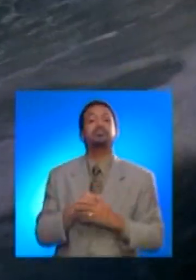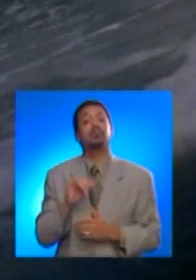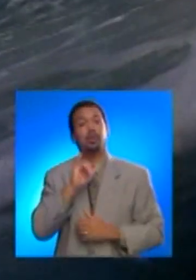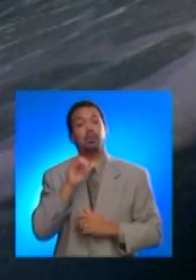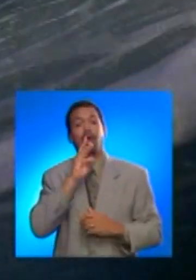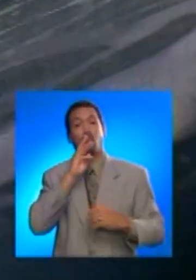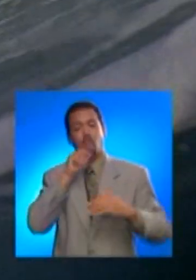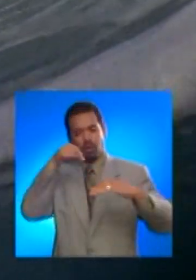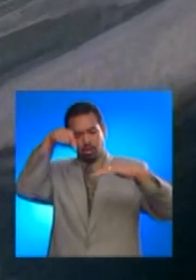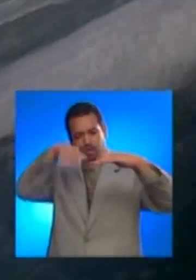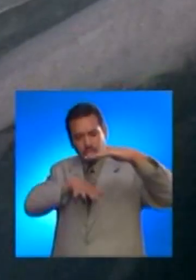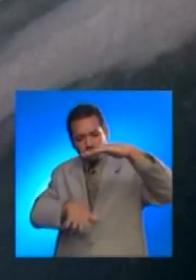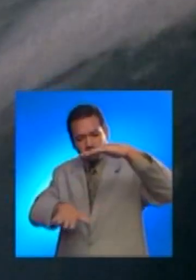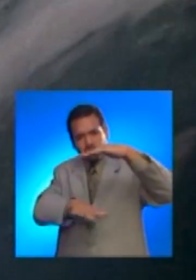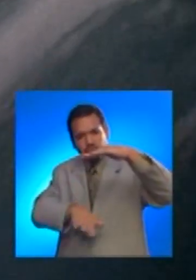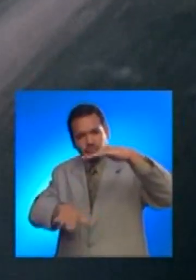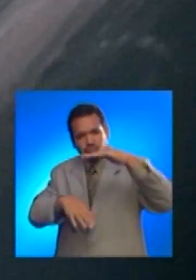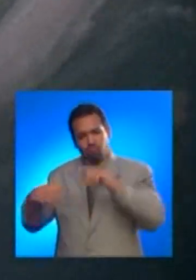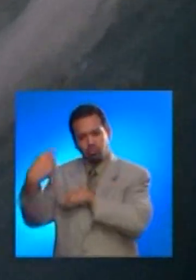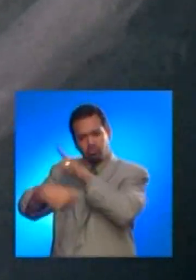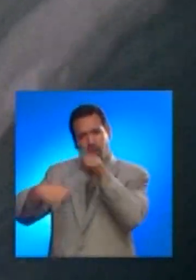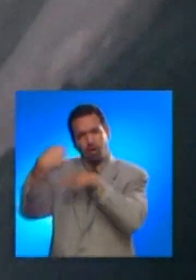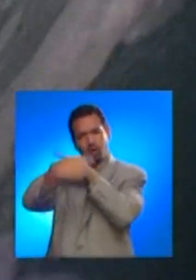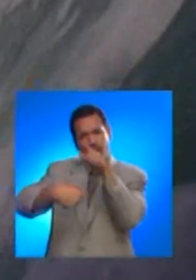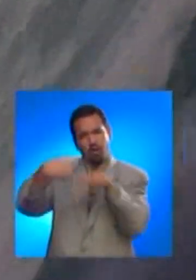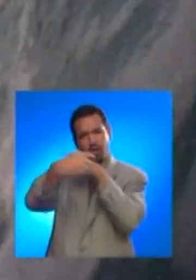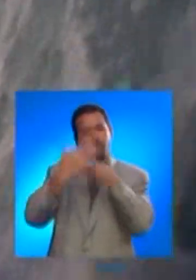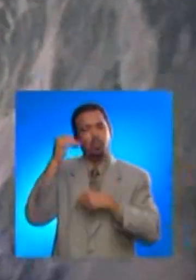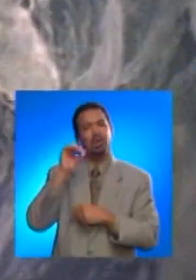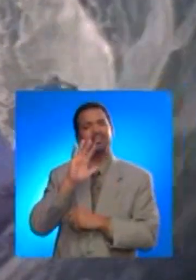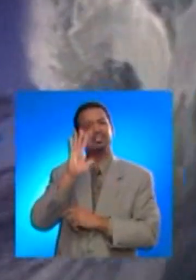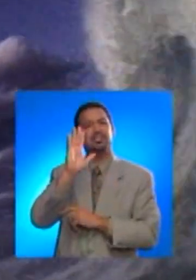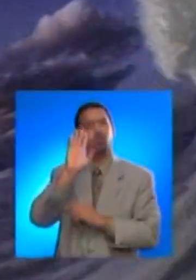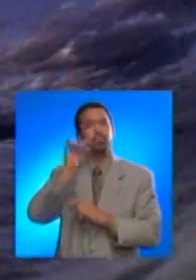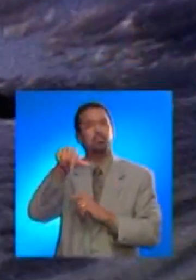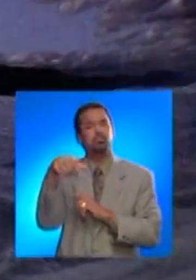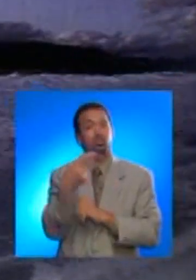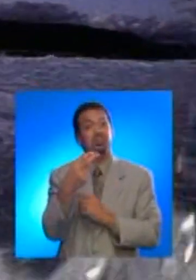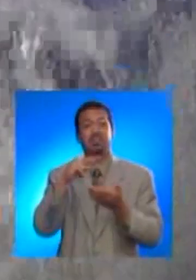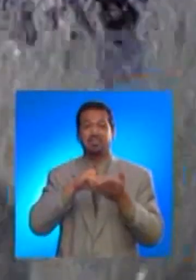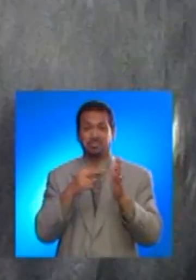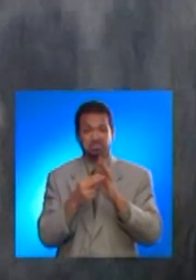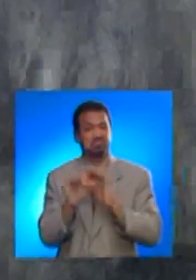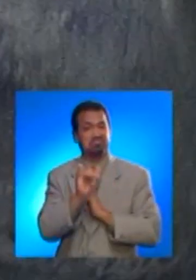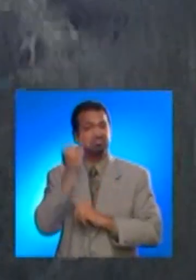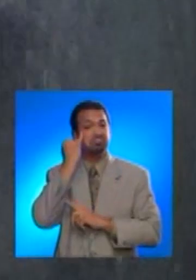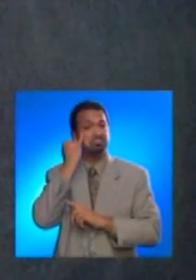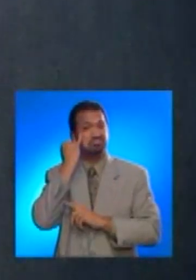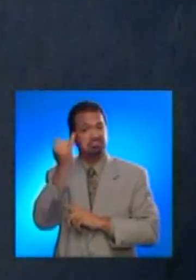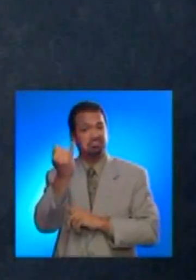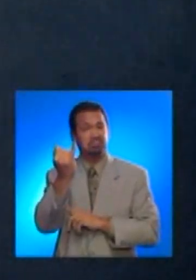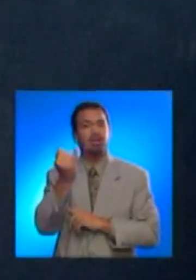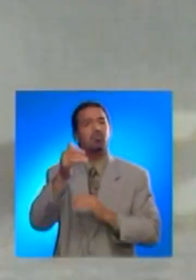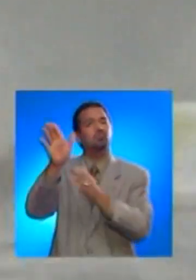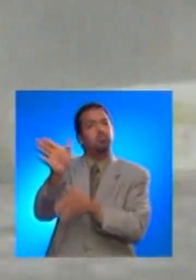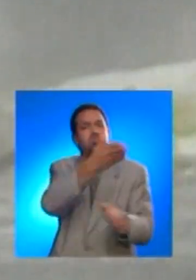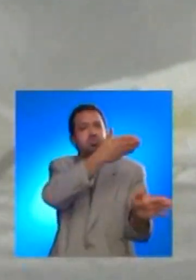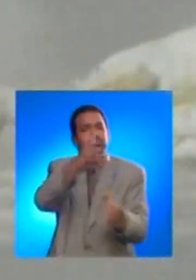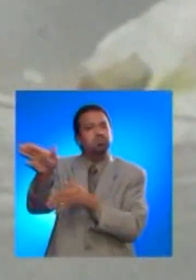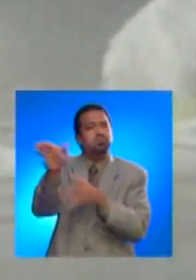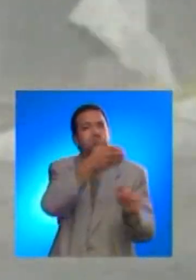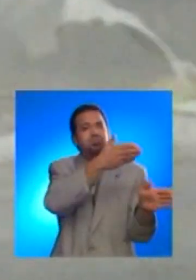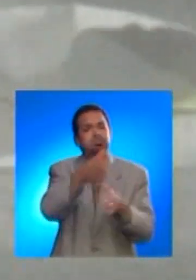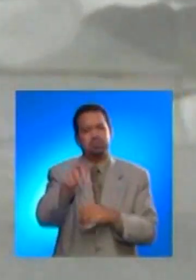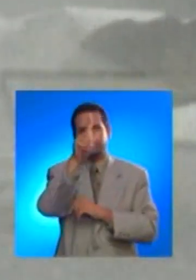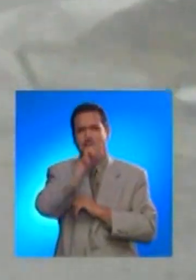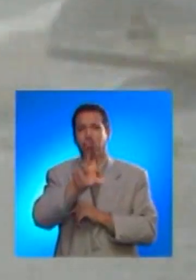The force of tsunami waves is enormous. A water current moving at 5 miles per hour has a force equal to 160